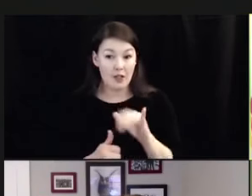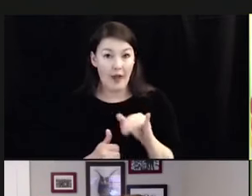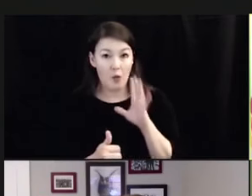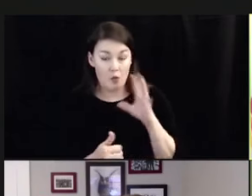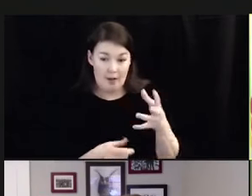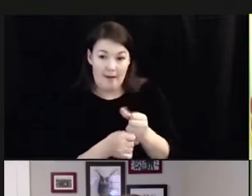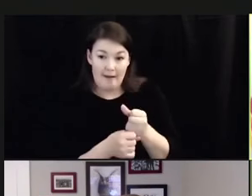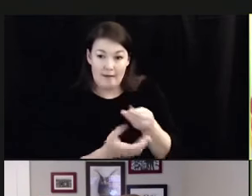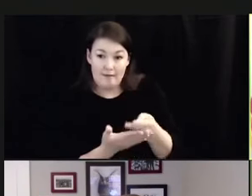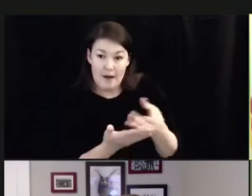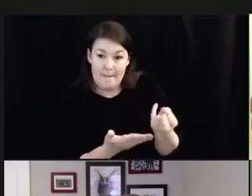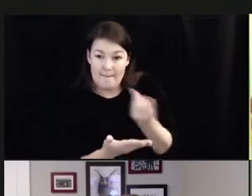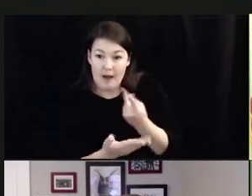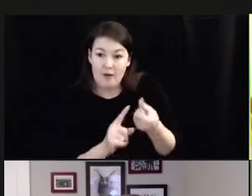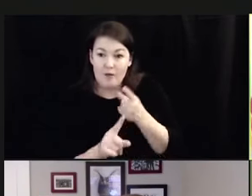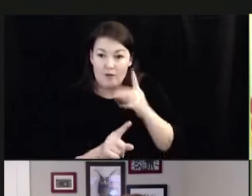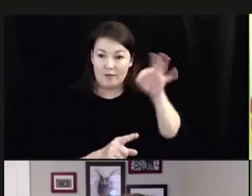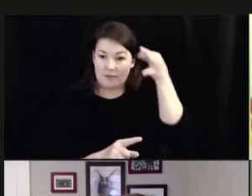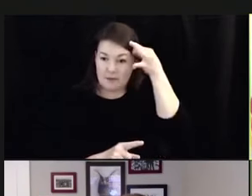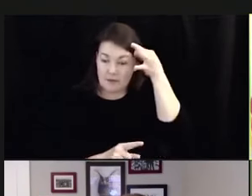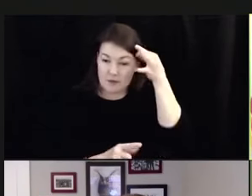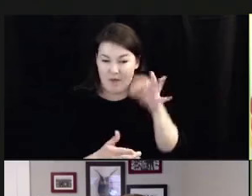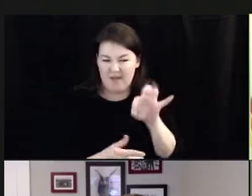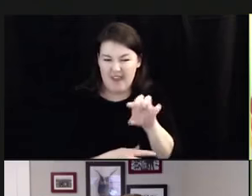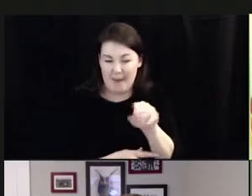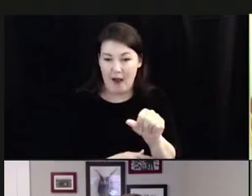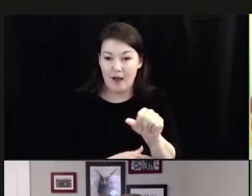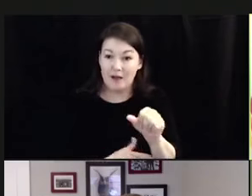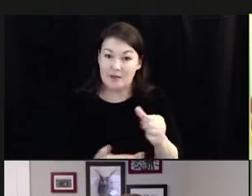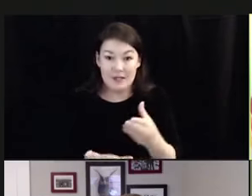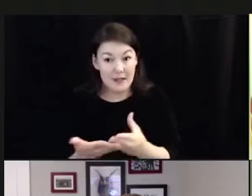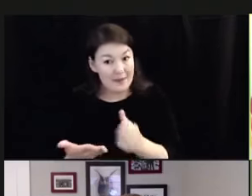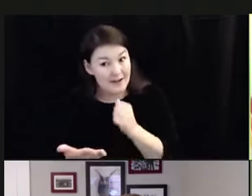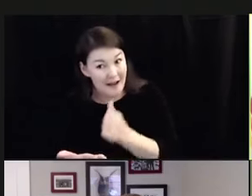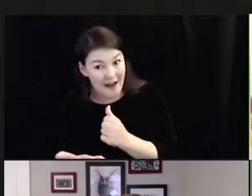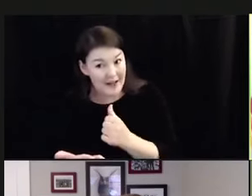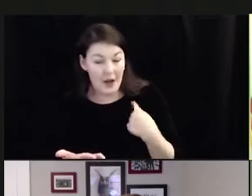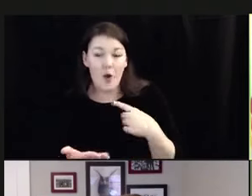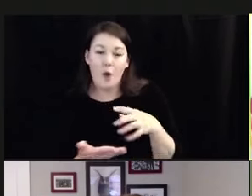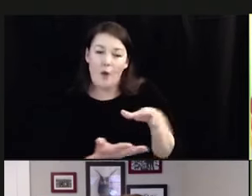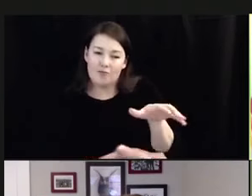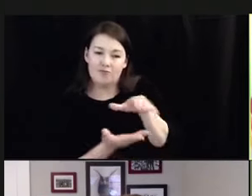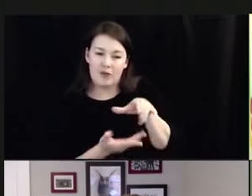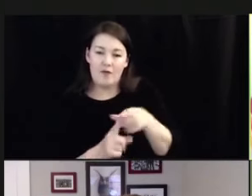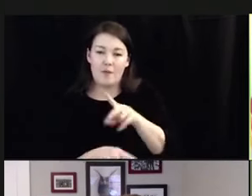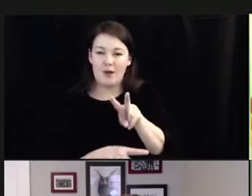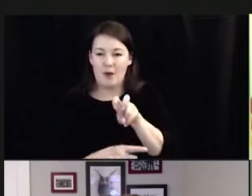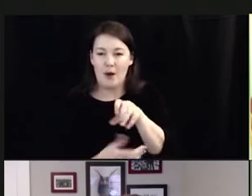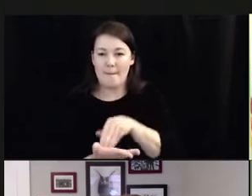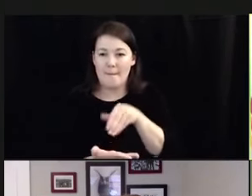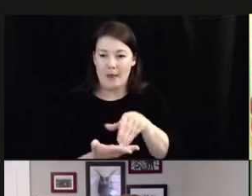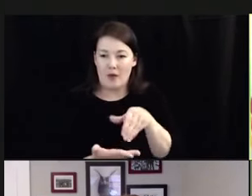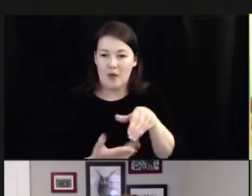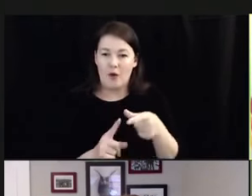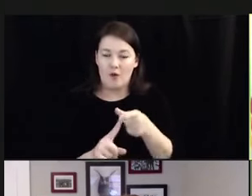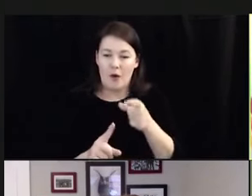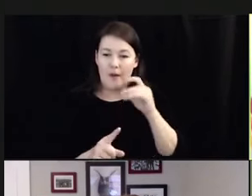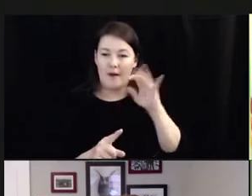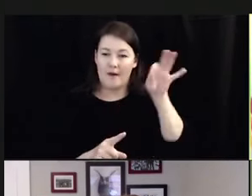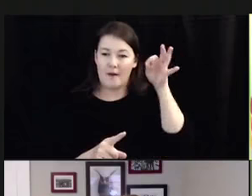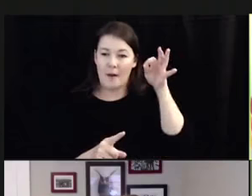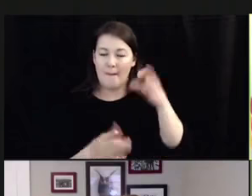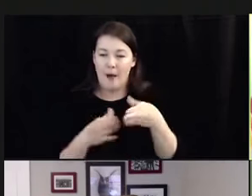FEMA, some of which might not, and will ultimately be paid for out of that 200 million for public health expenses that was forwarded. I would say at this